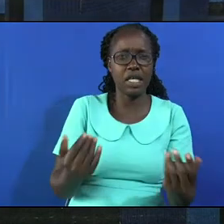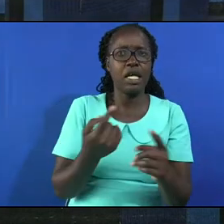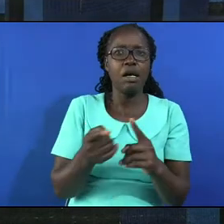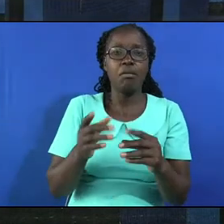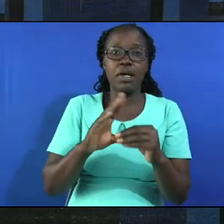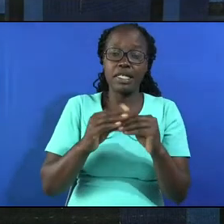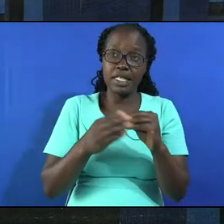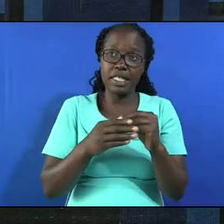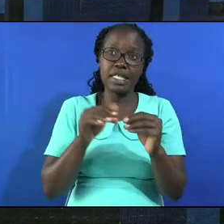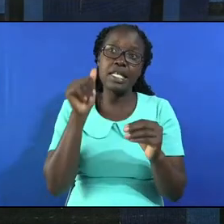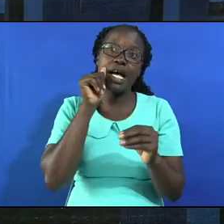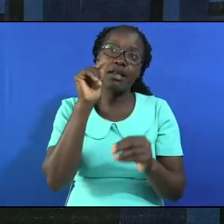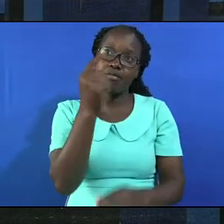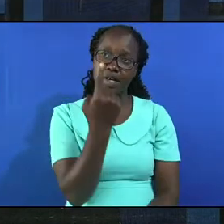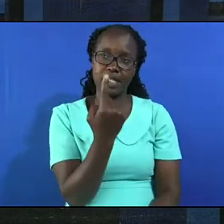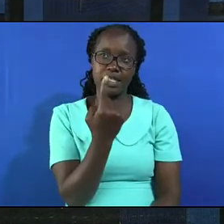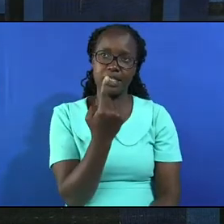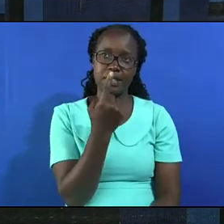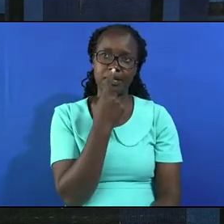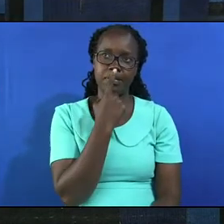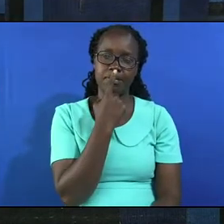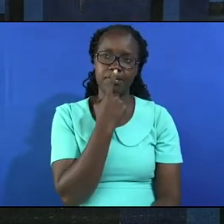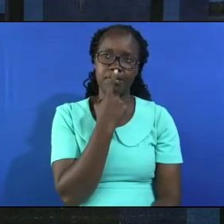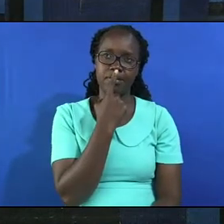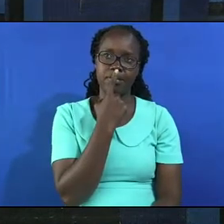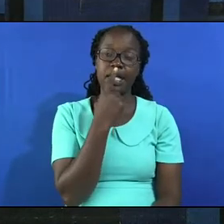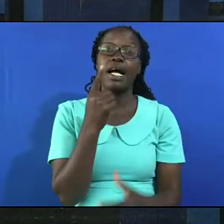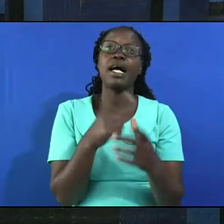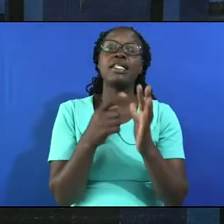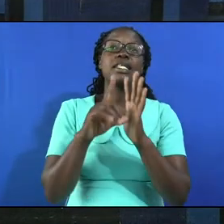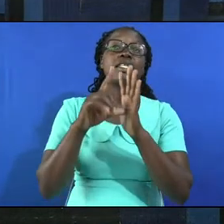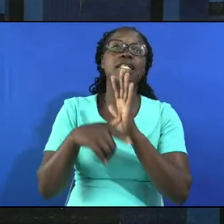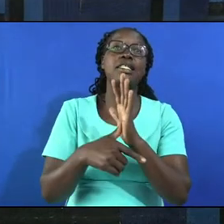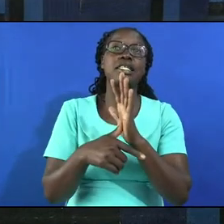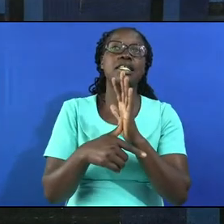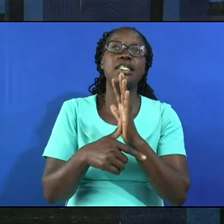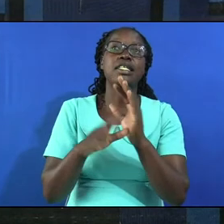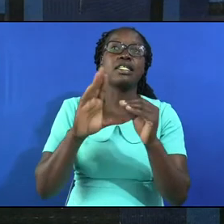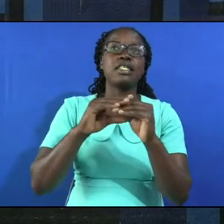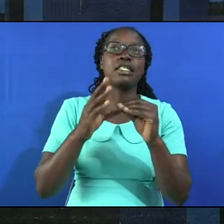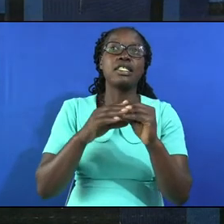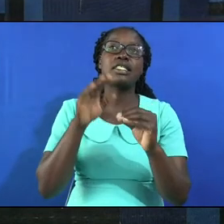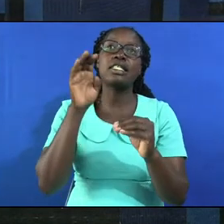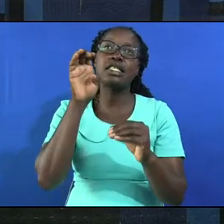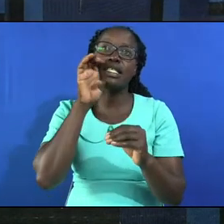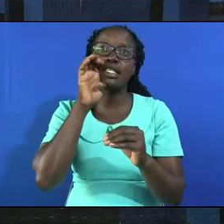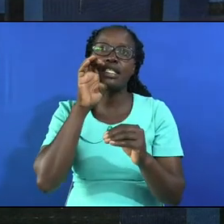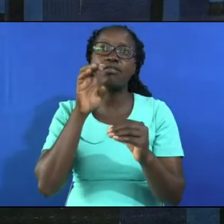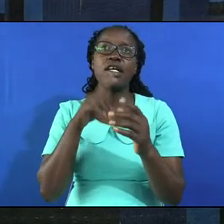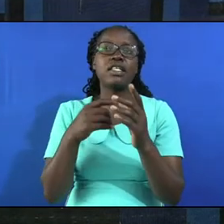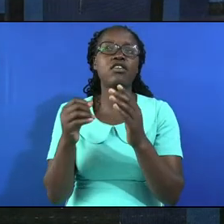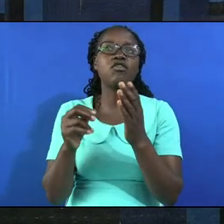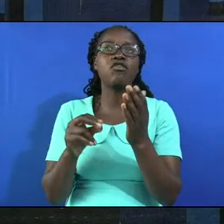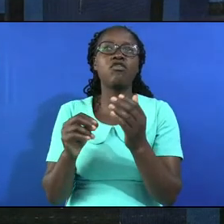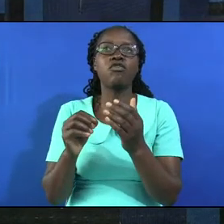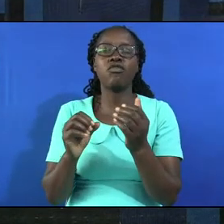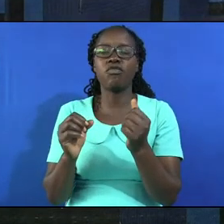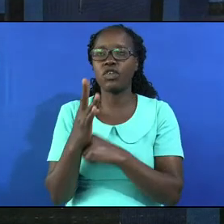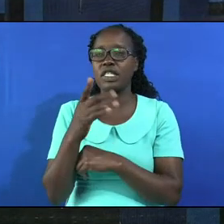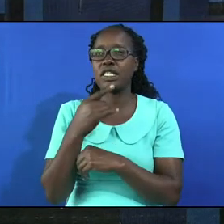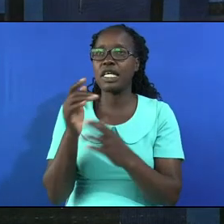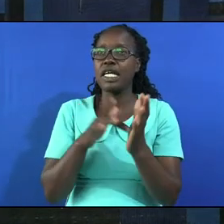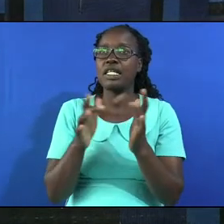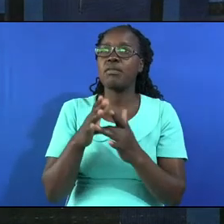But he created Adam first. And then later on, he created Eve. And then verse 14, the Bible